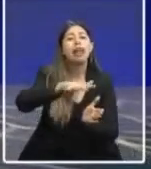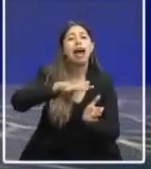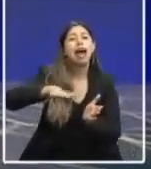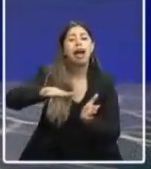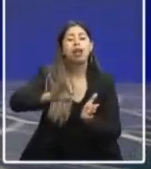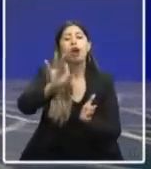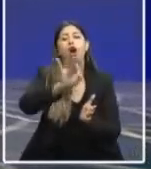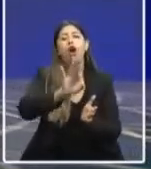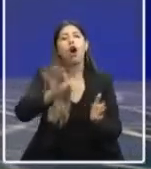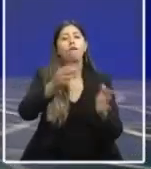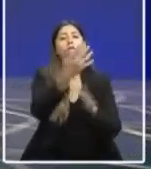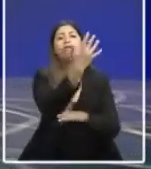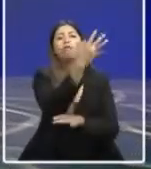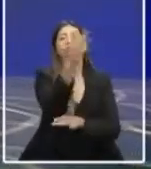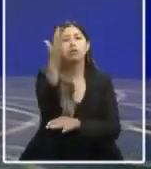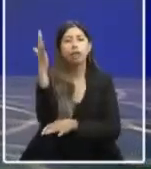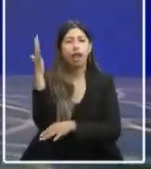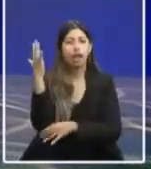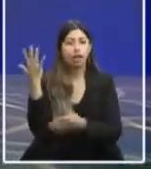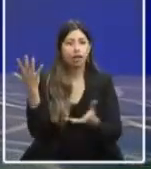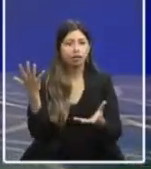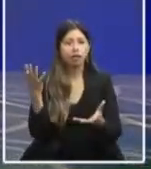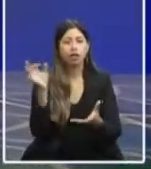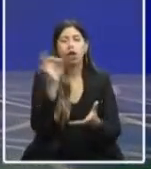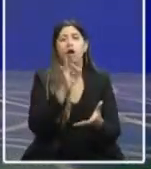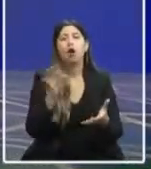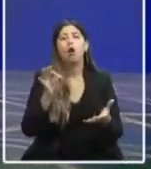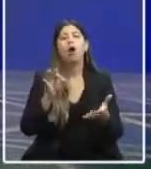a coral reef,